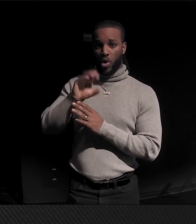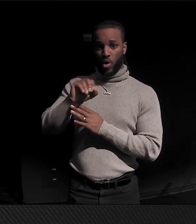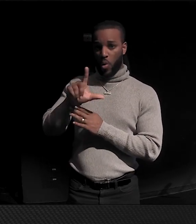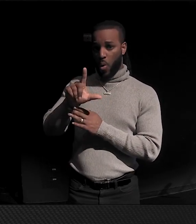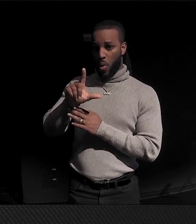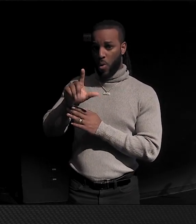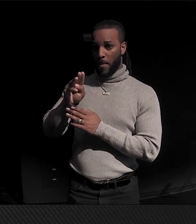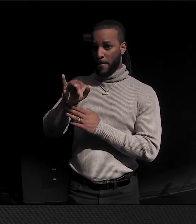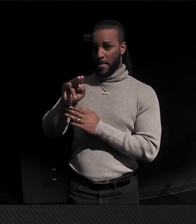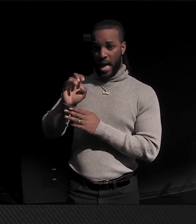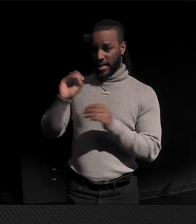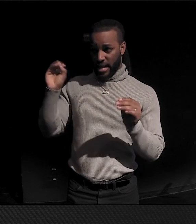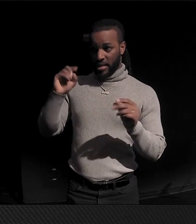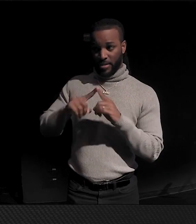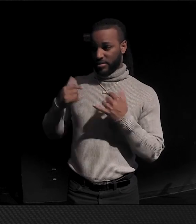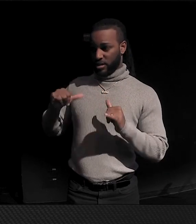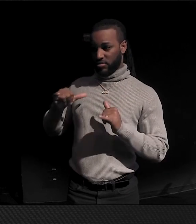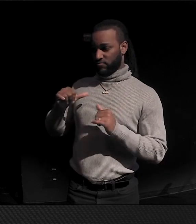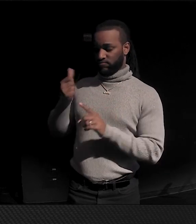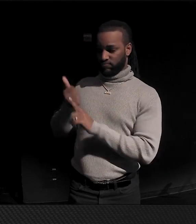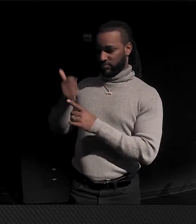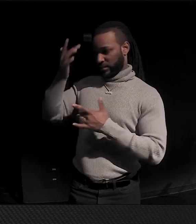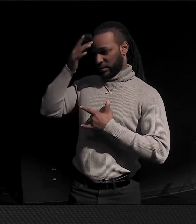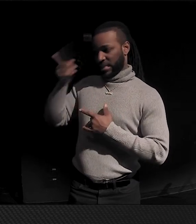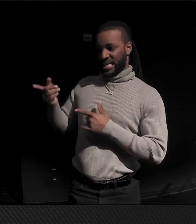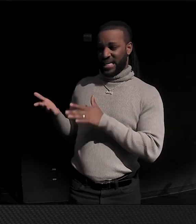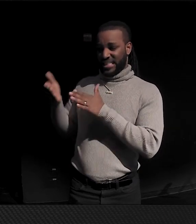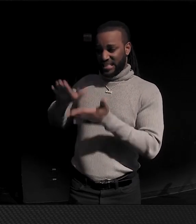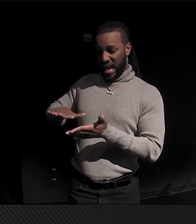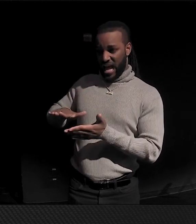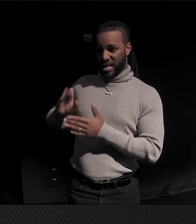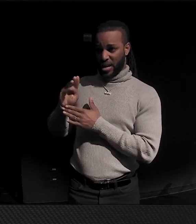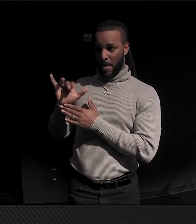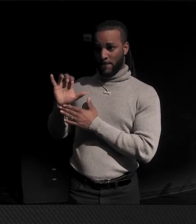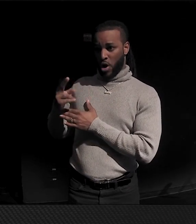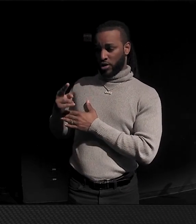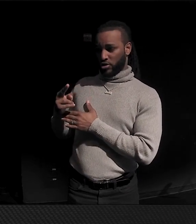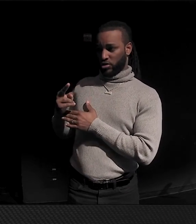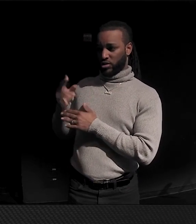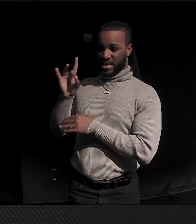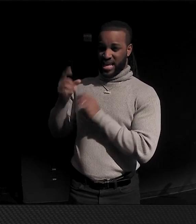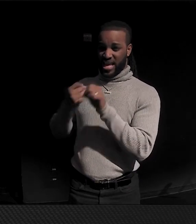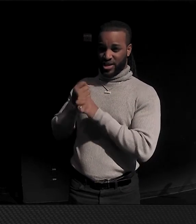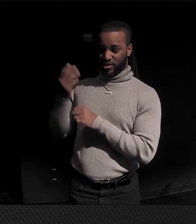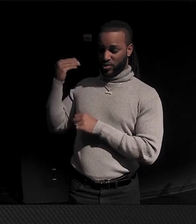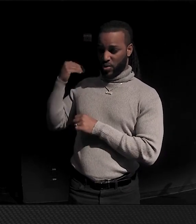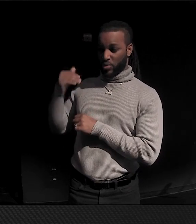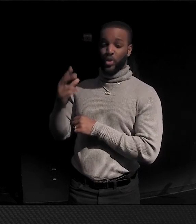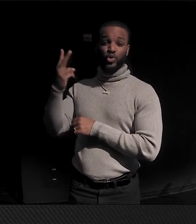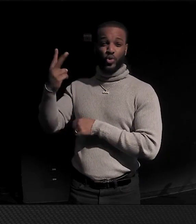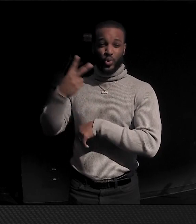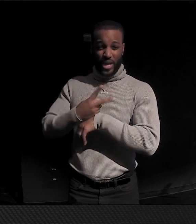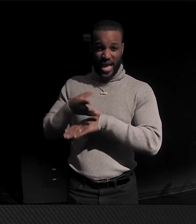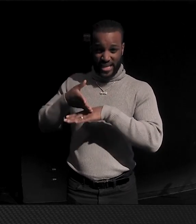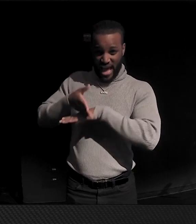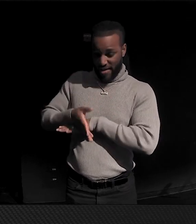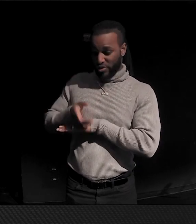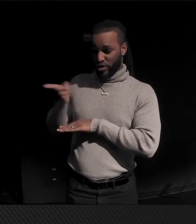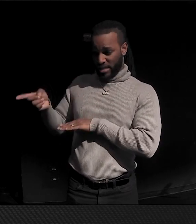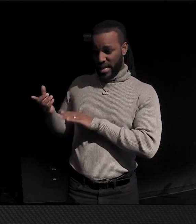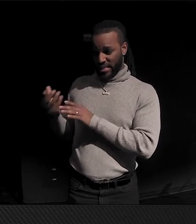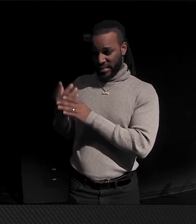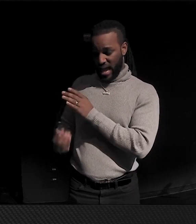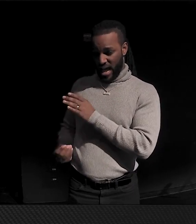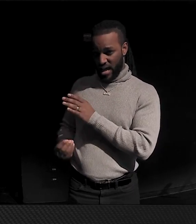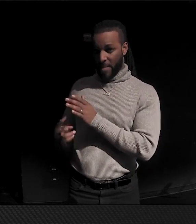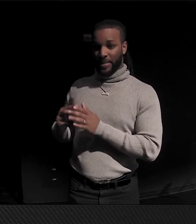hardening of the lungs. And he died in March of that year. And 2 days after he died, I mean,